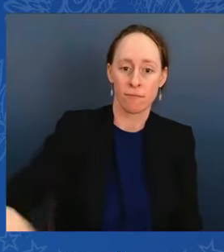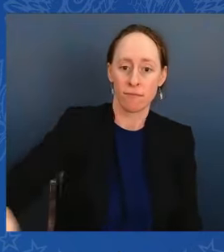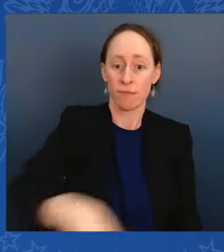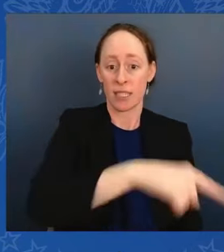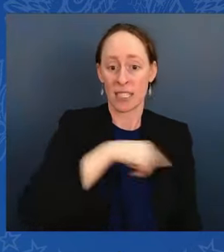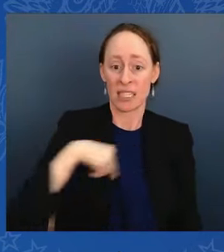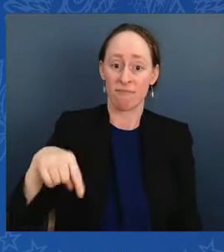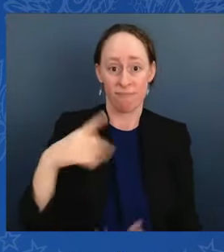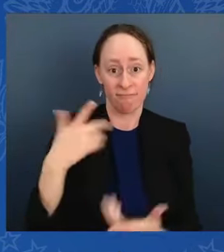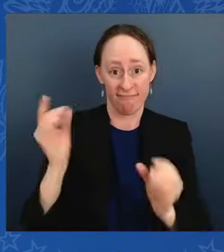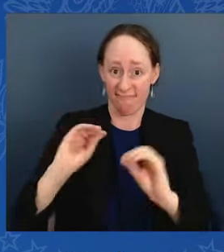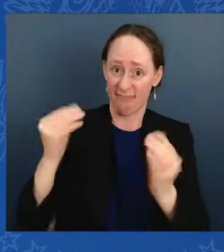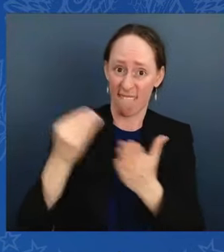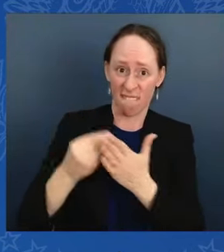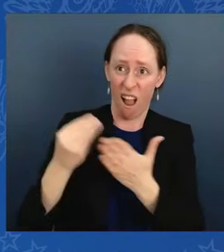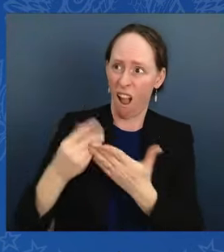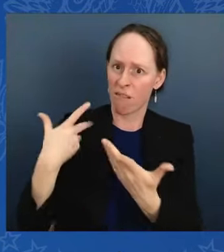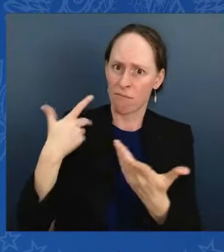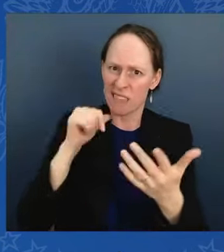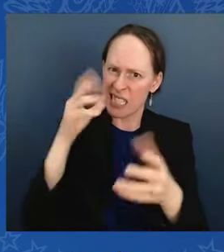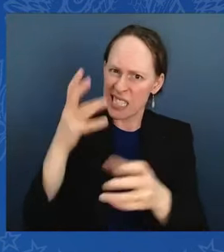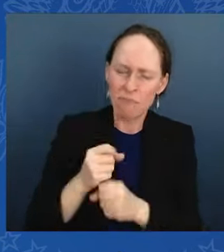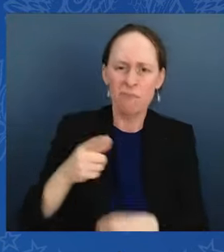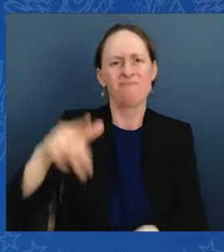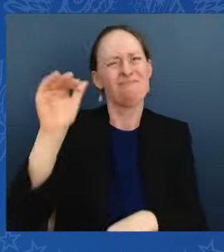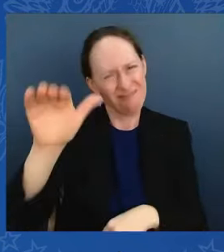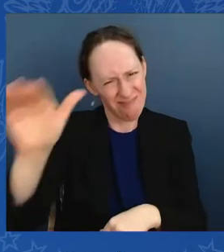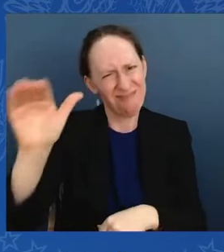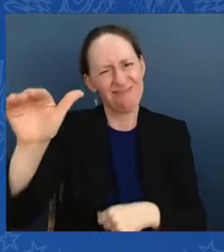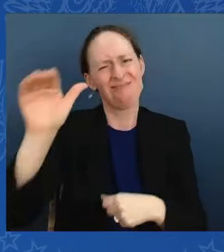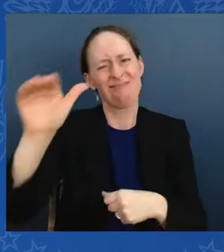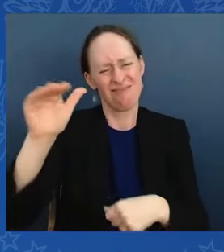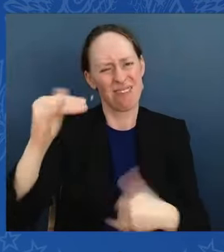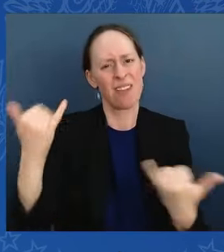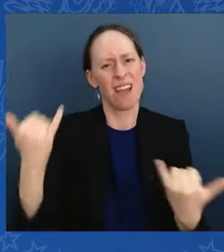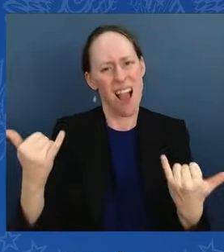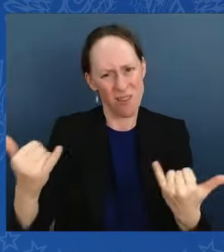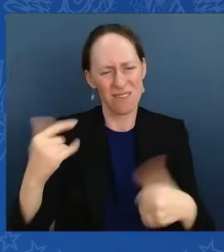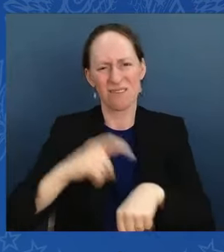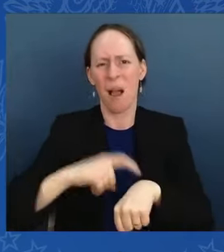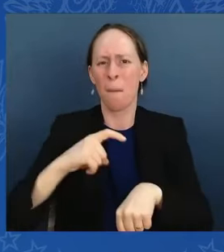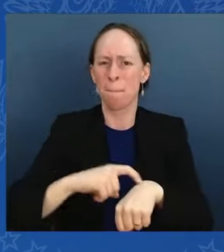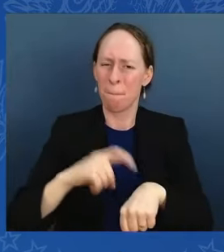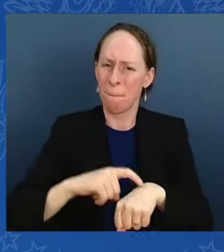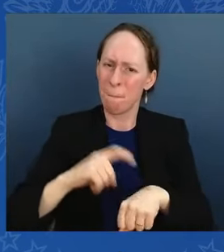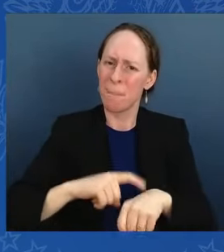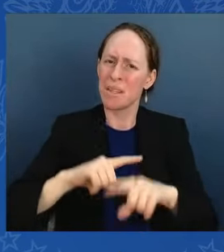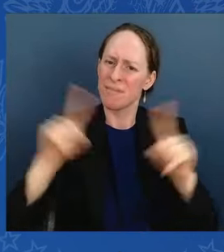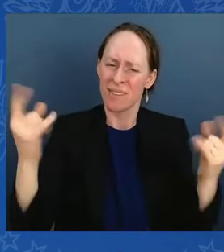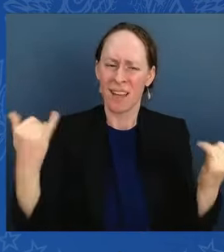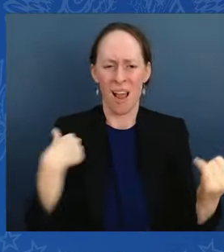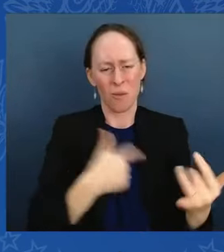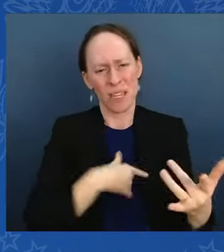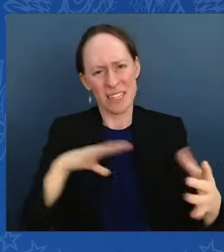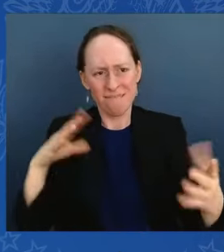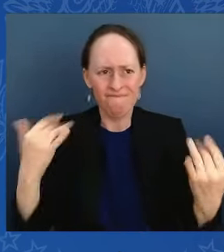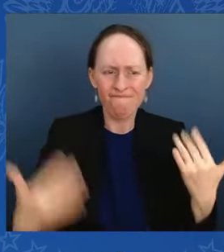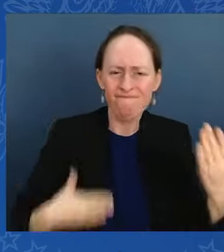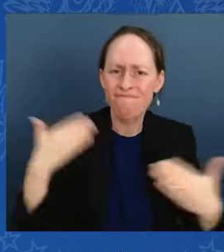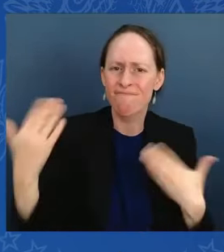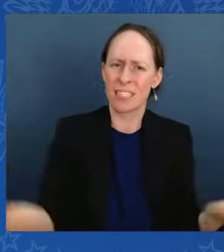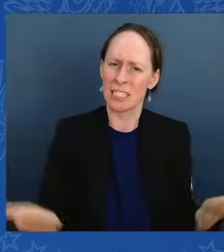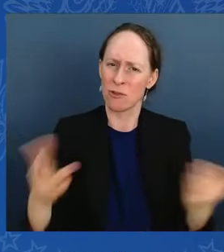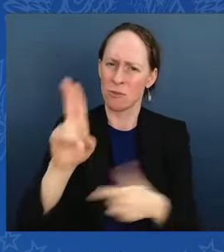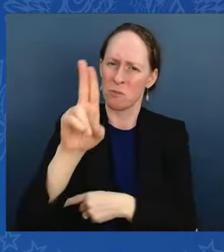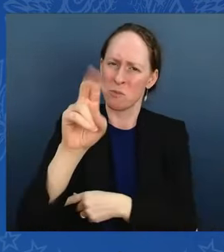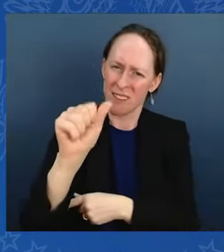our way of doing business in the United States. It's time that we reach out to the family farm, the Park Farms here, that